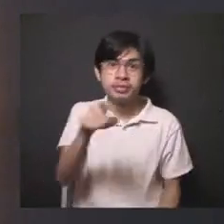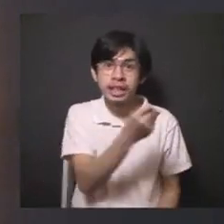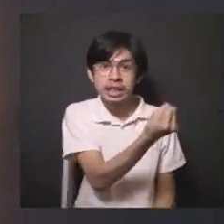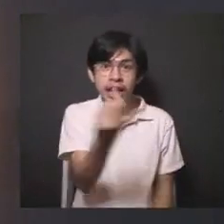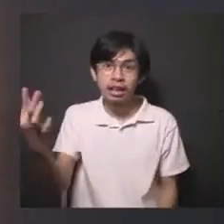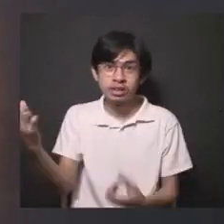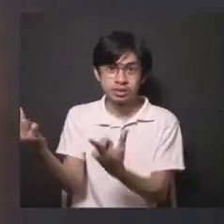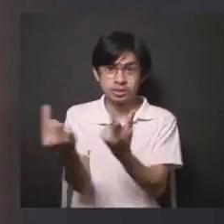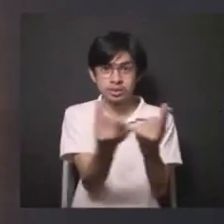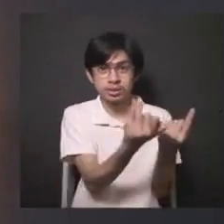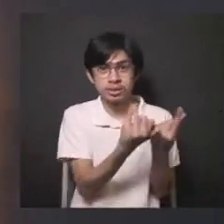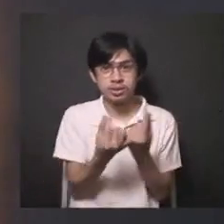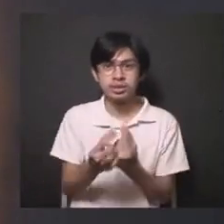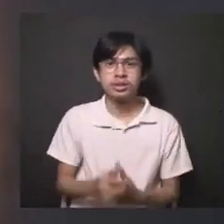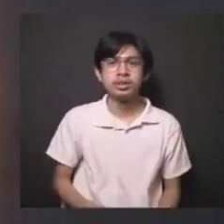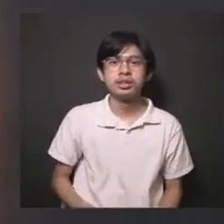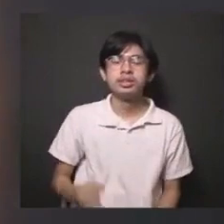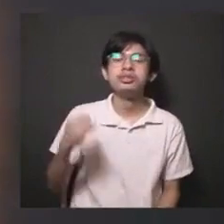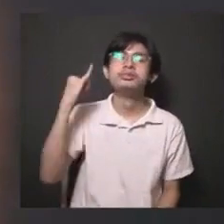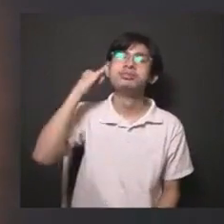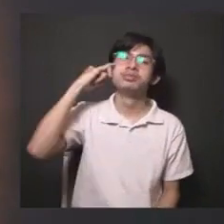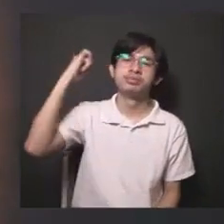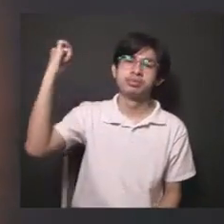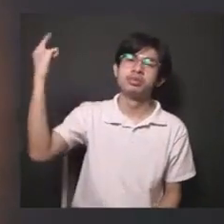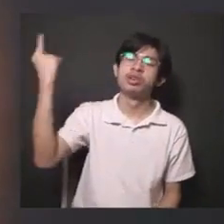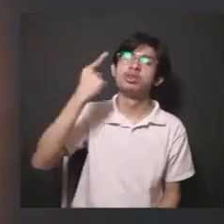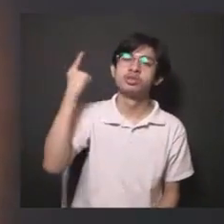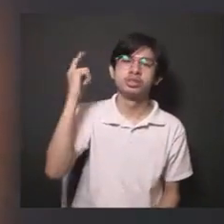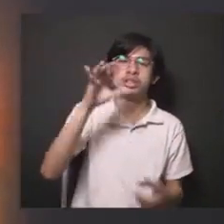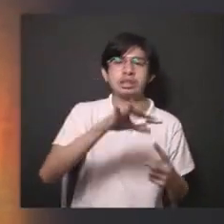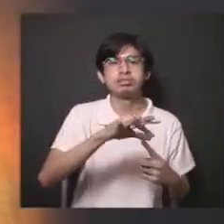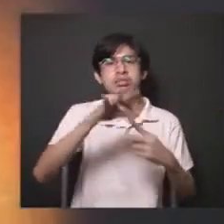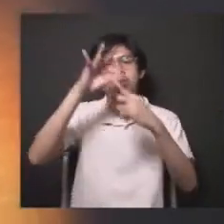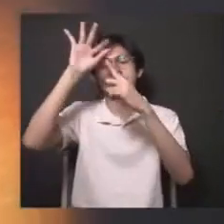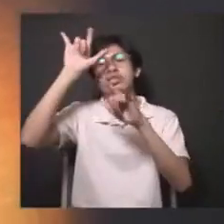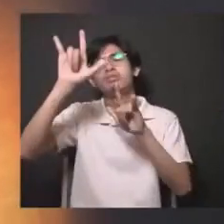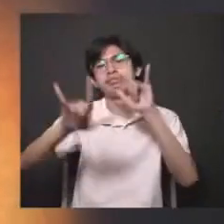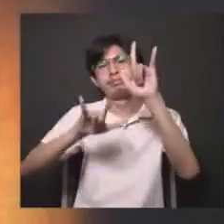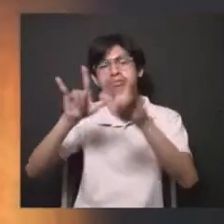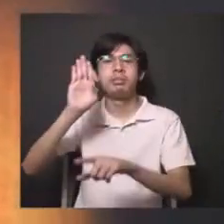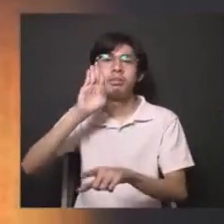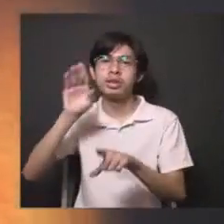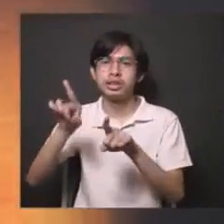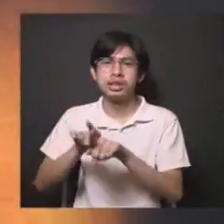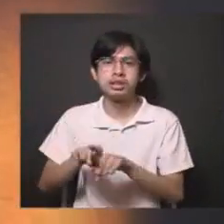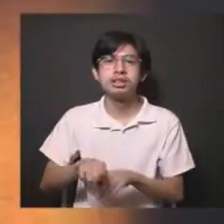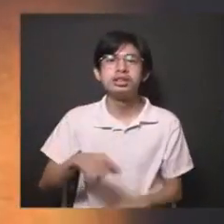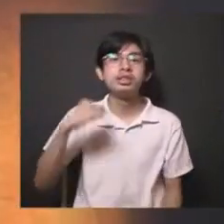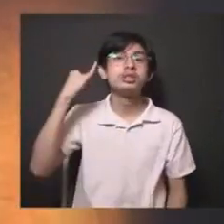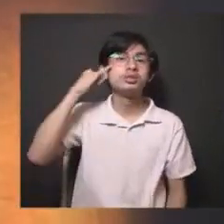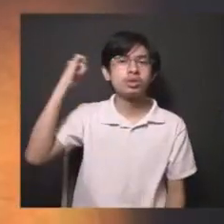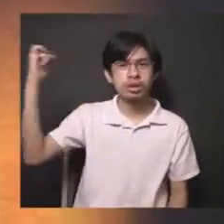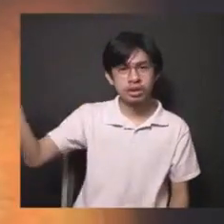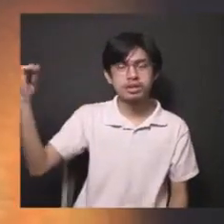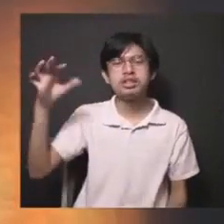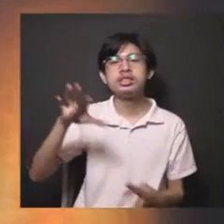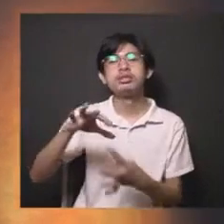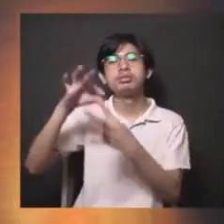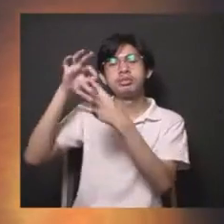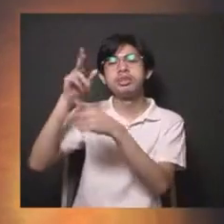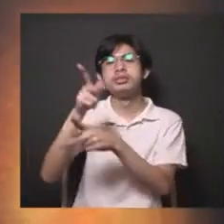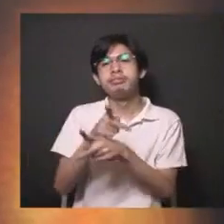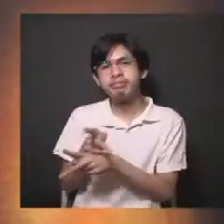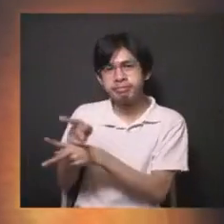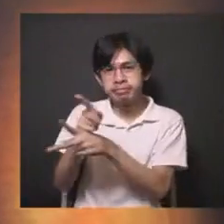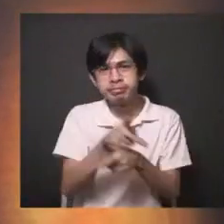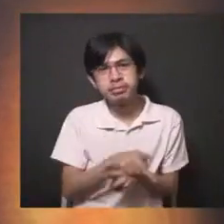already chose to love them. He already chose to take care of them. Sometimes when we get hurt, you know what we do? We hurt